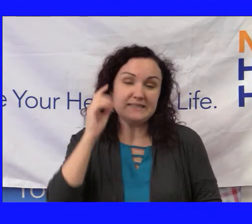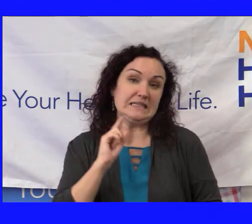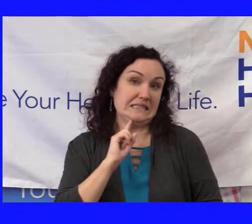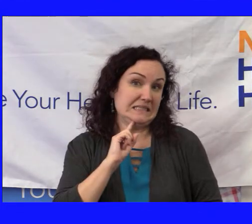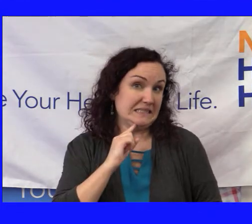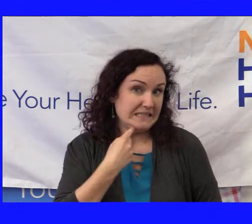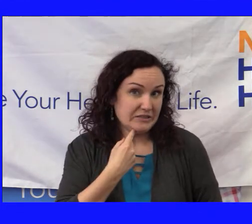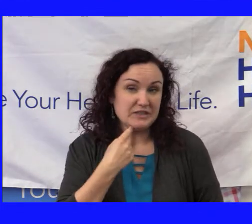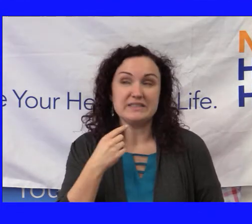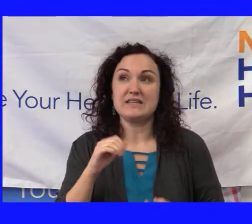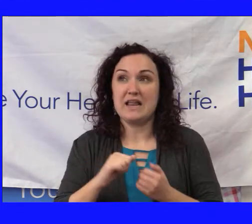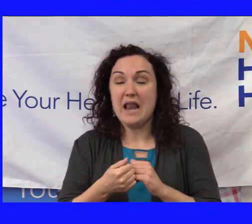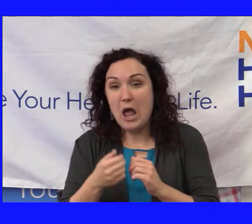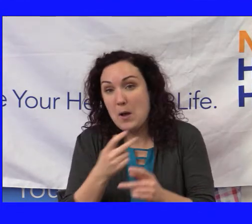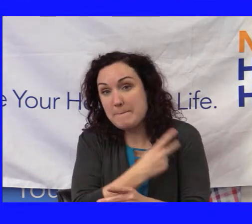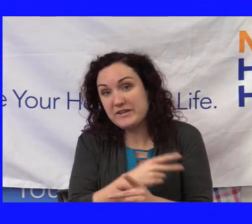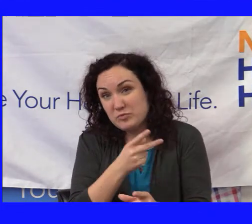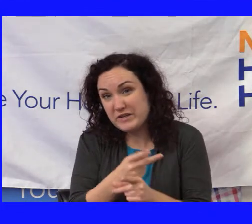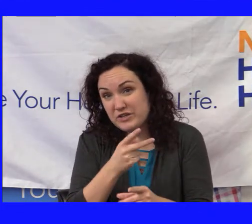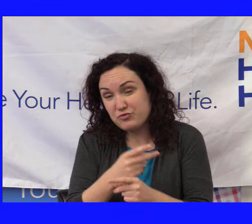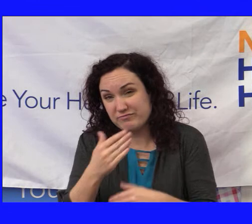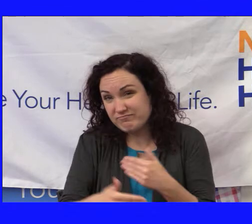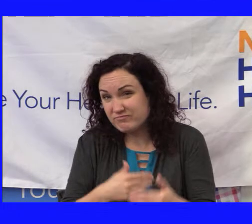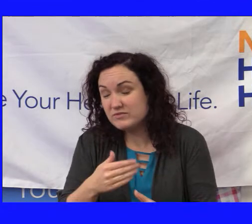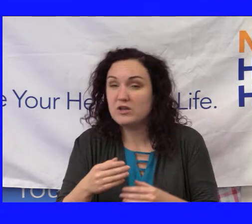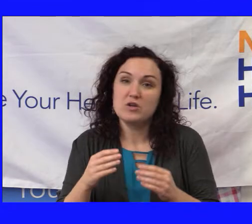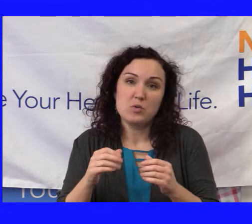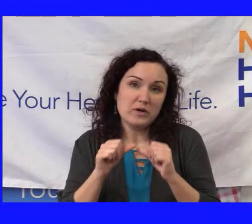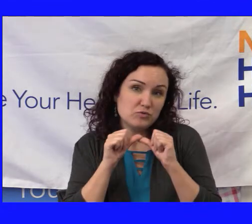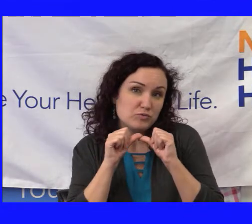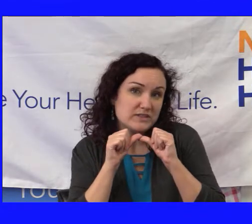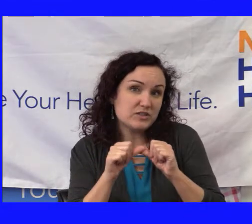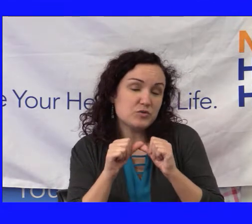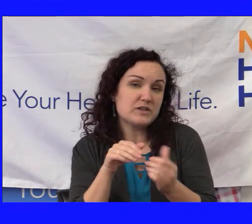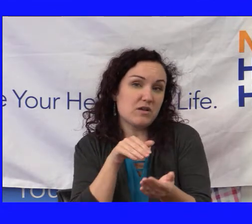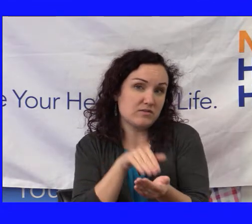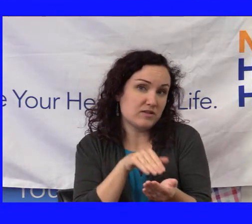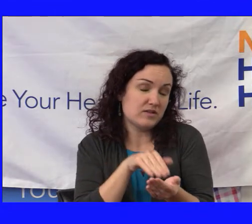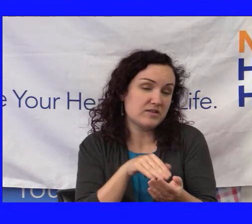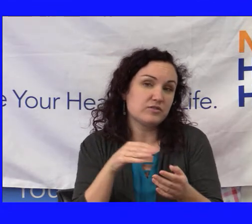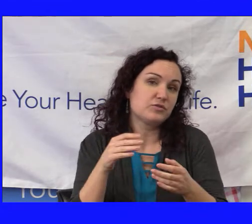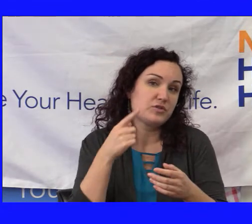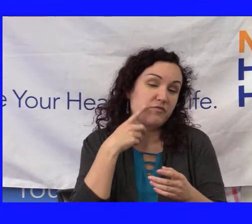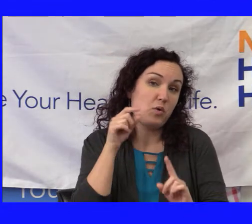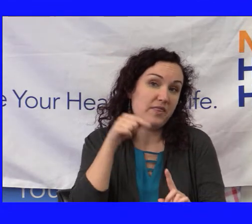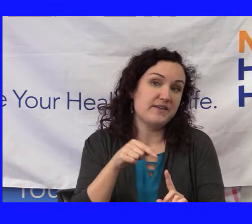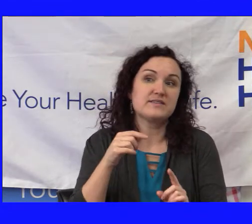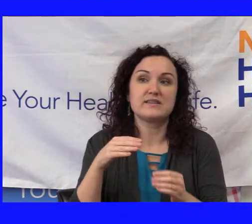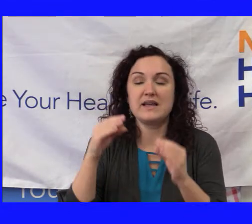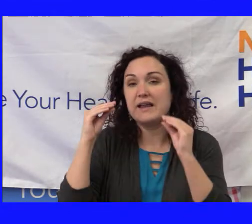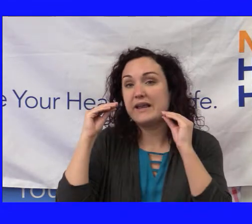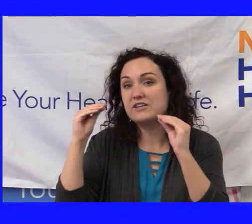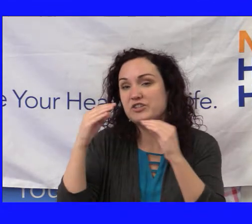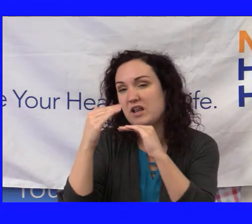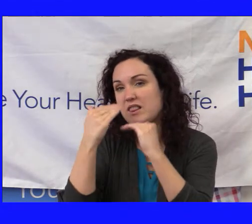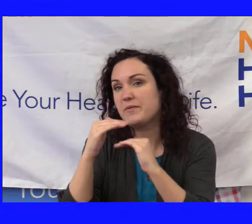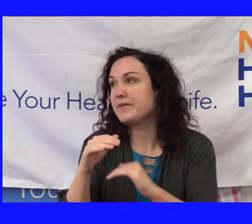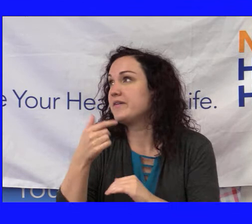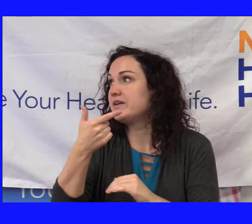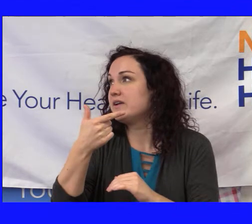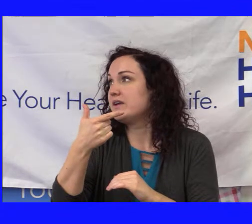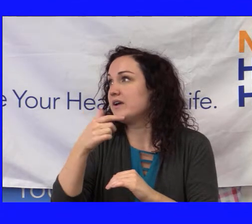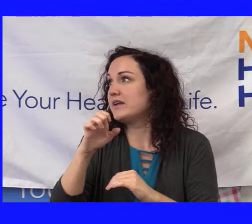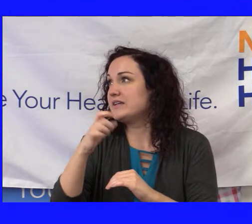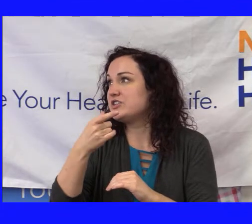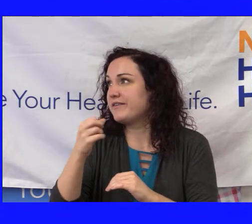the new process. But we will continue to educate our clinicians on this, educate them on the limitations of what EGFR does. It is not supposed to be